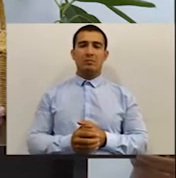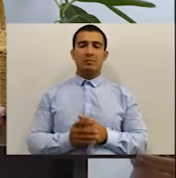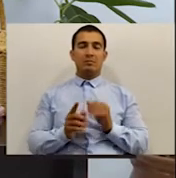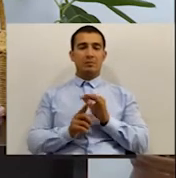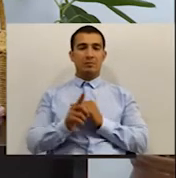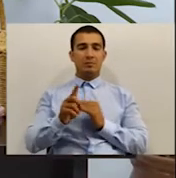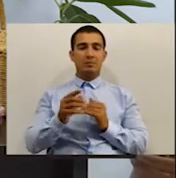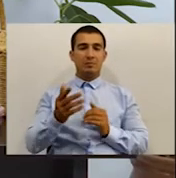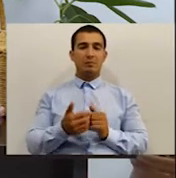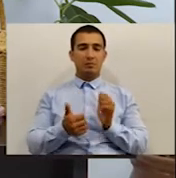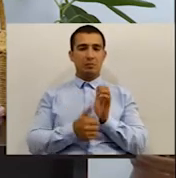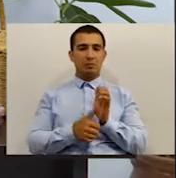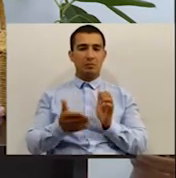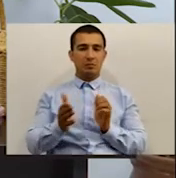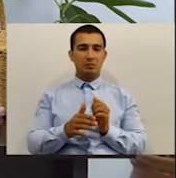Boshlanishi 6 ta